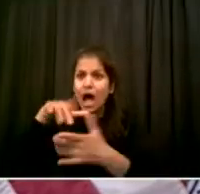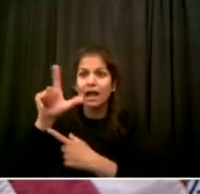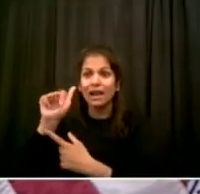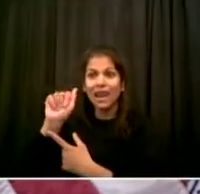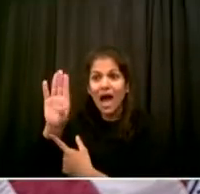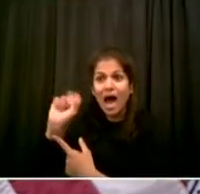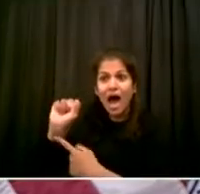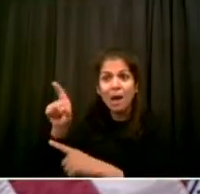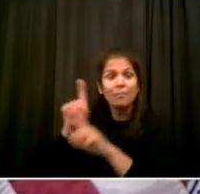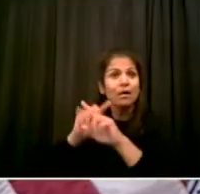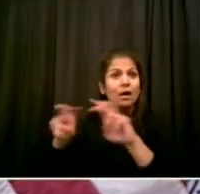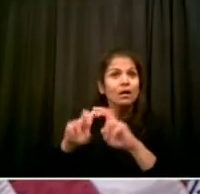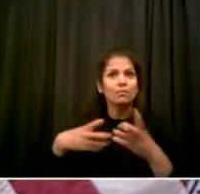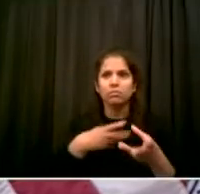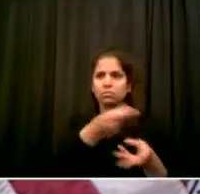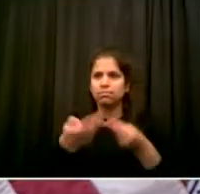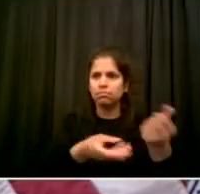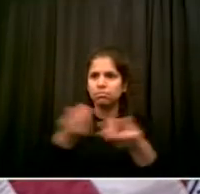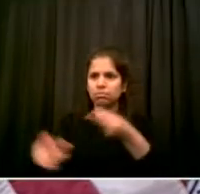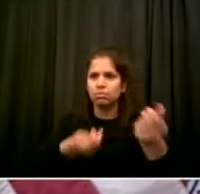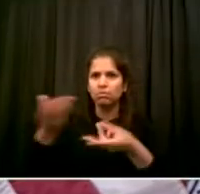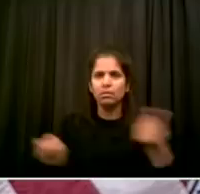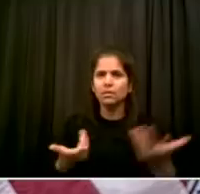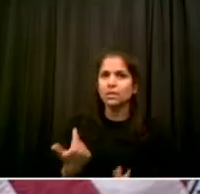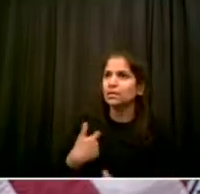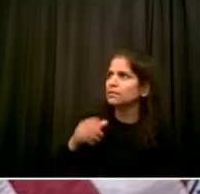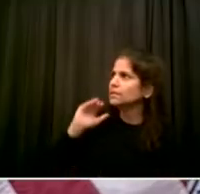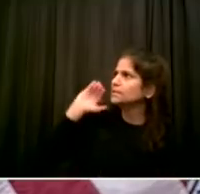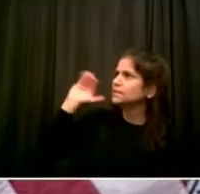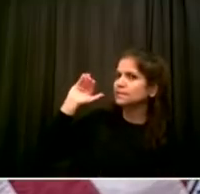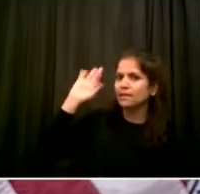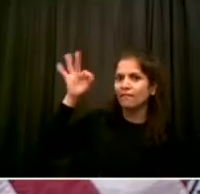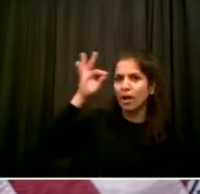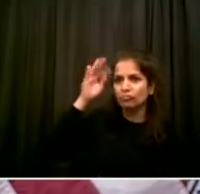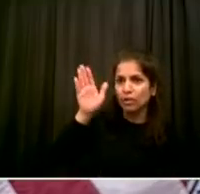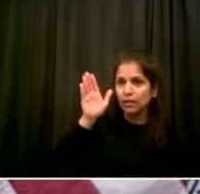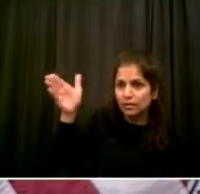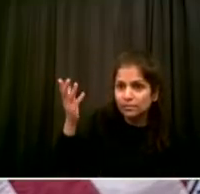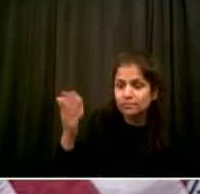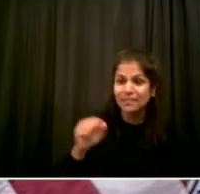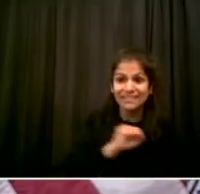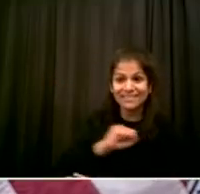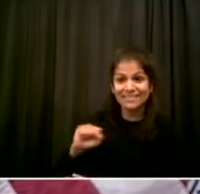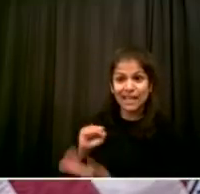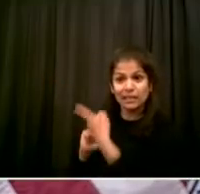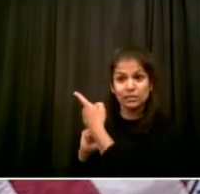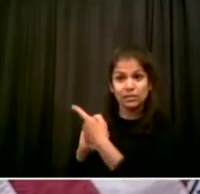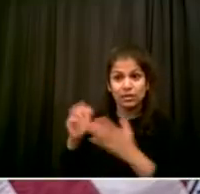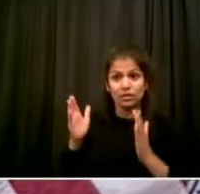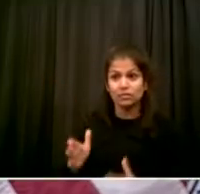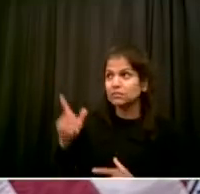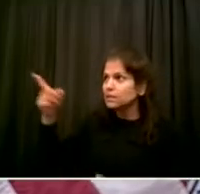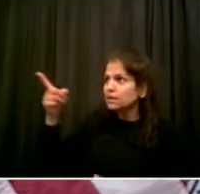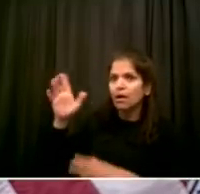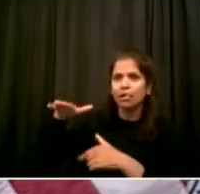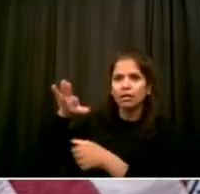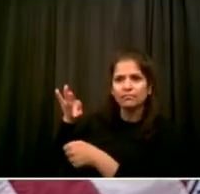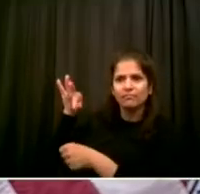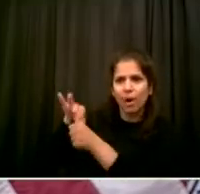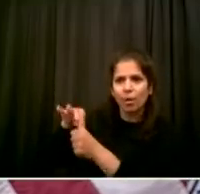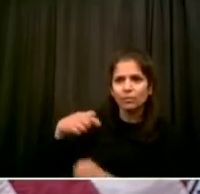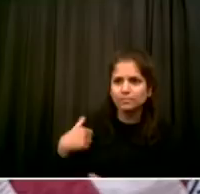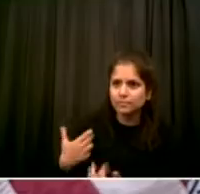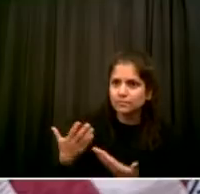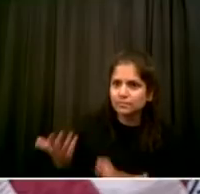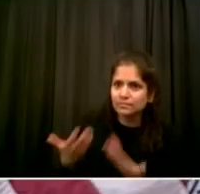and we are getting to a point of really tough choices. We have to pass a budget by law by the end of